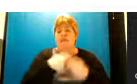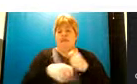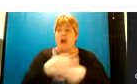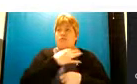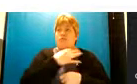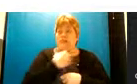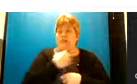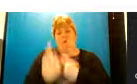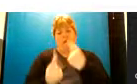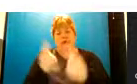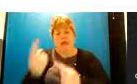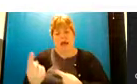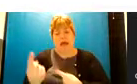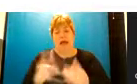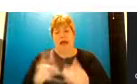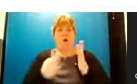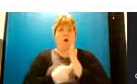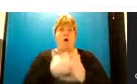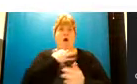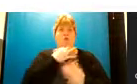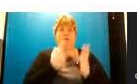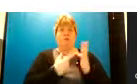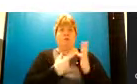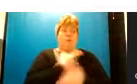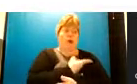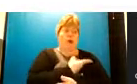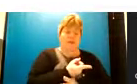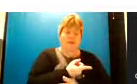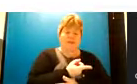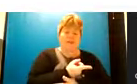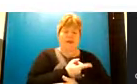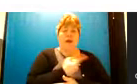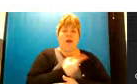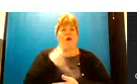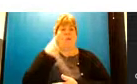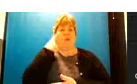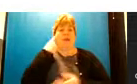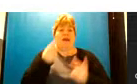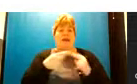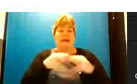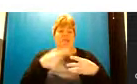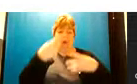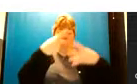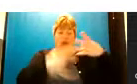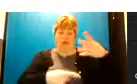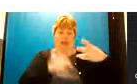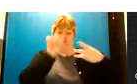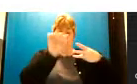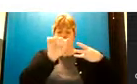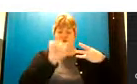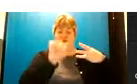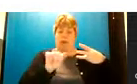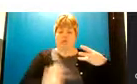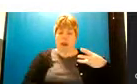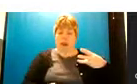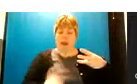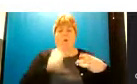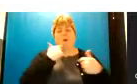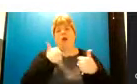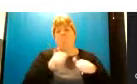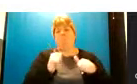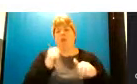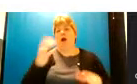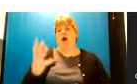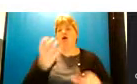or or um or to others and we think that if we get those three bits right we will we will go a long way to